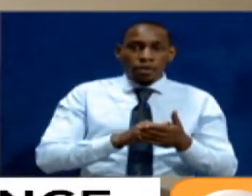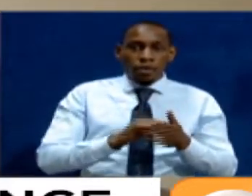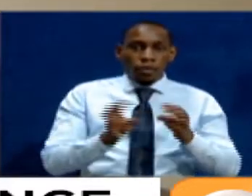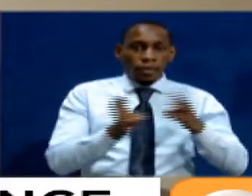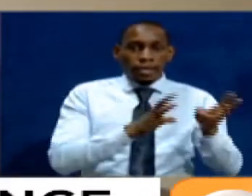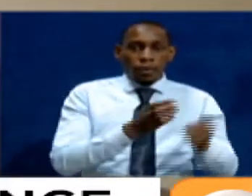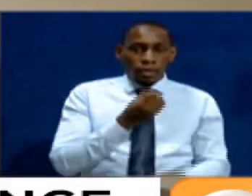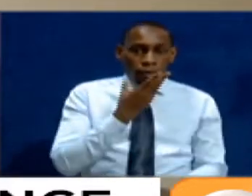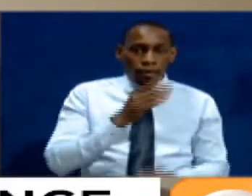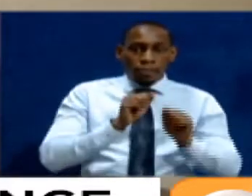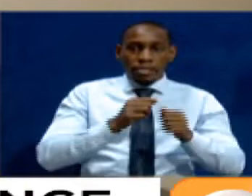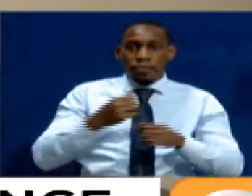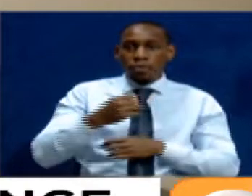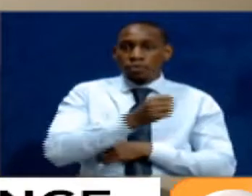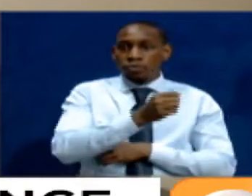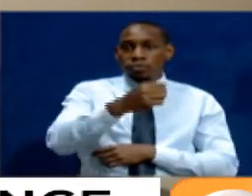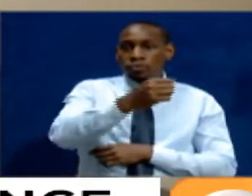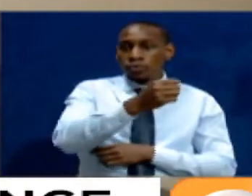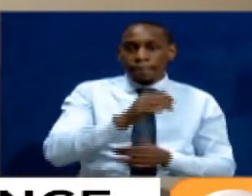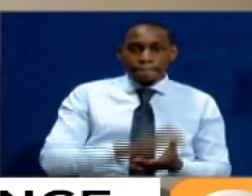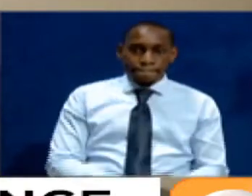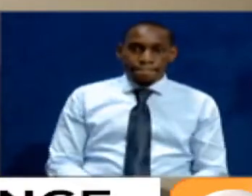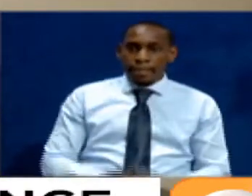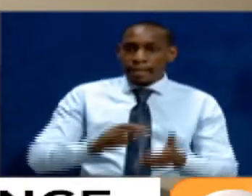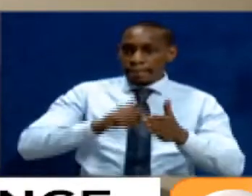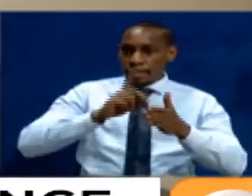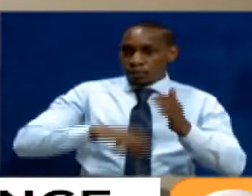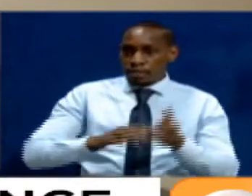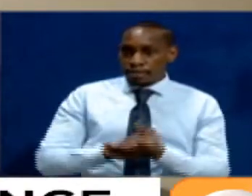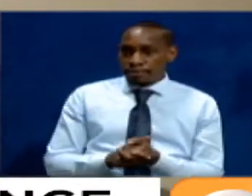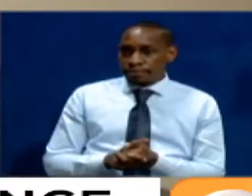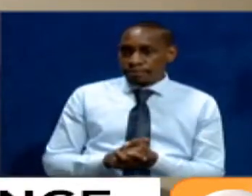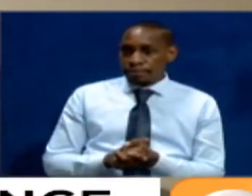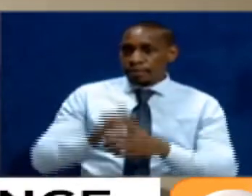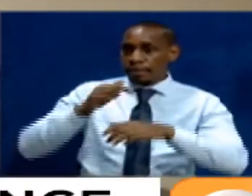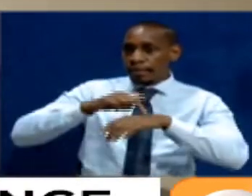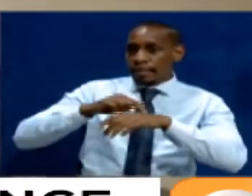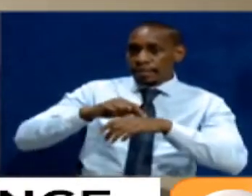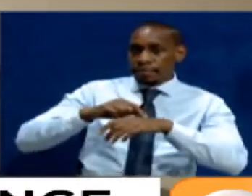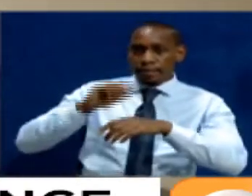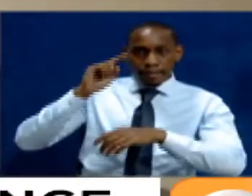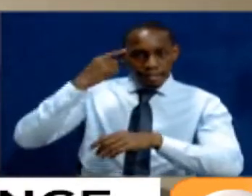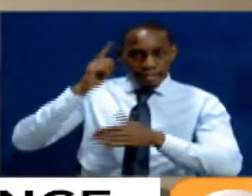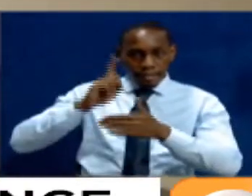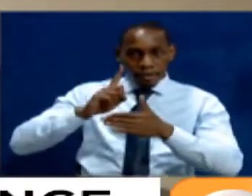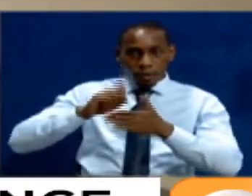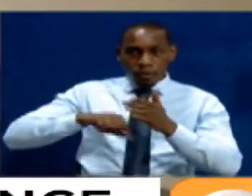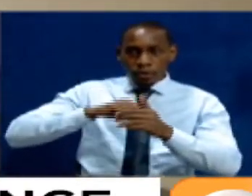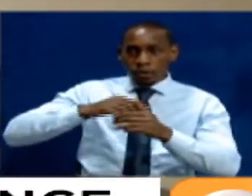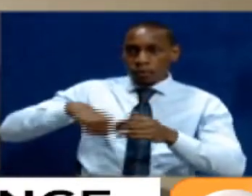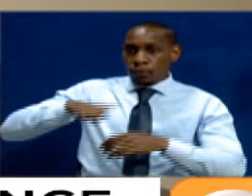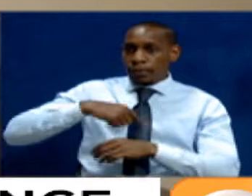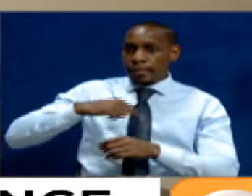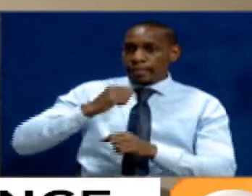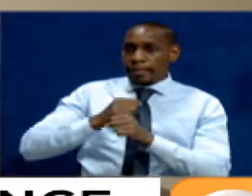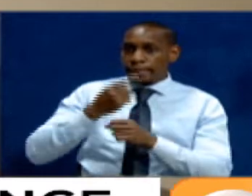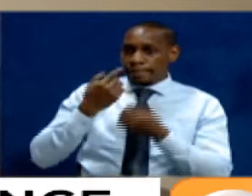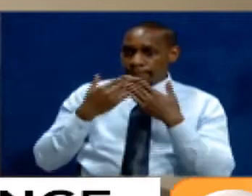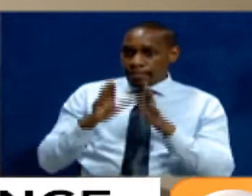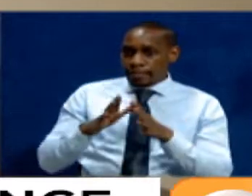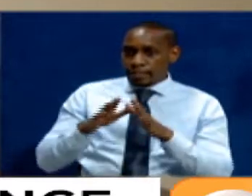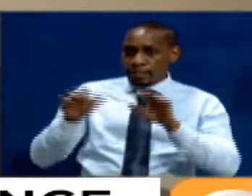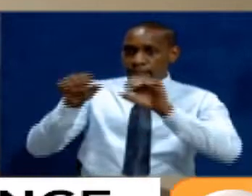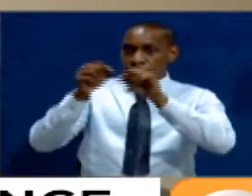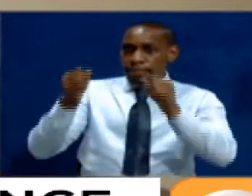they move around a lot. And so when it comes to thinking about what is it that we have done as